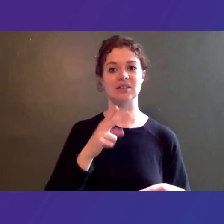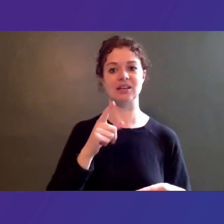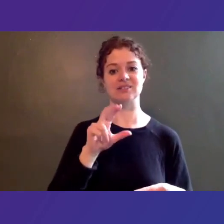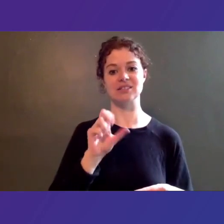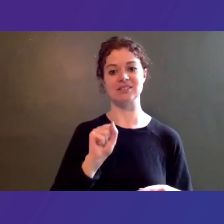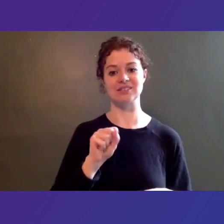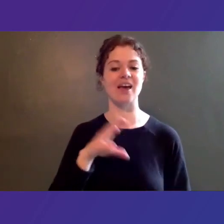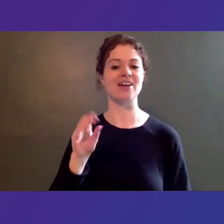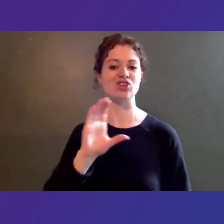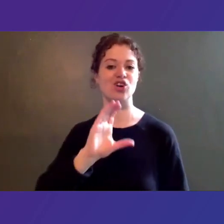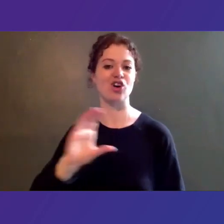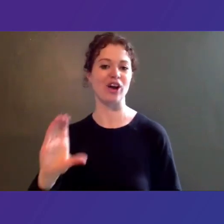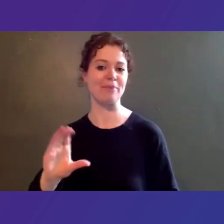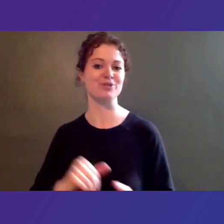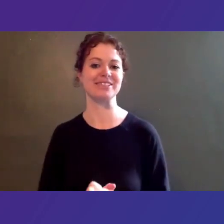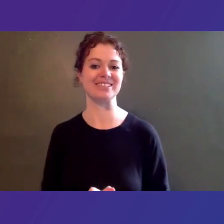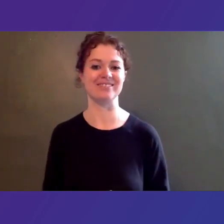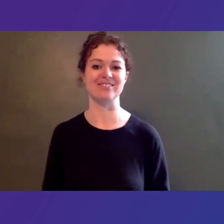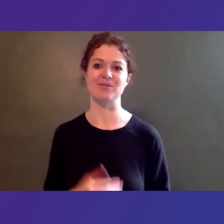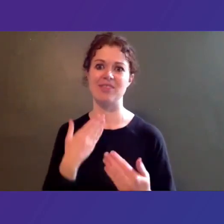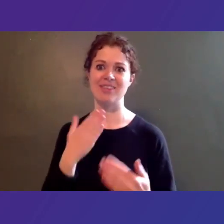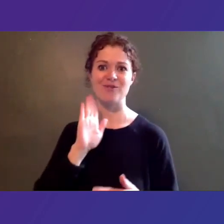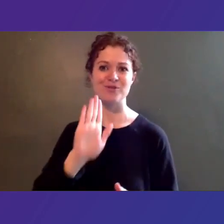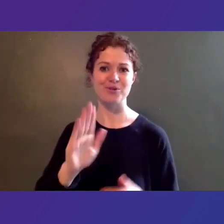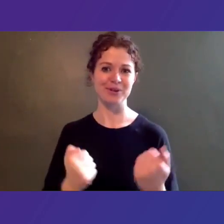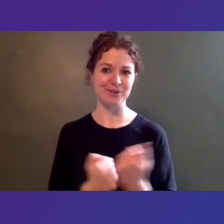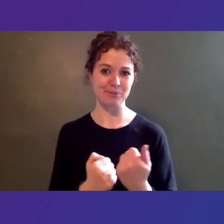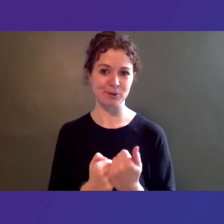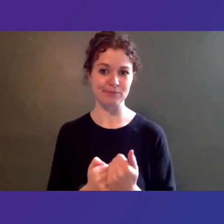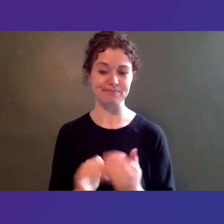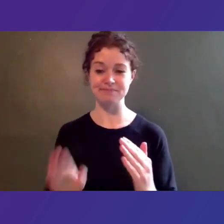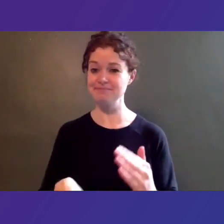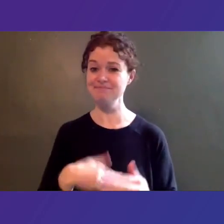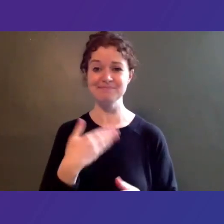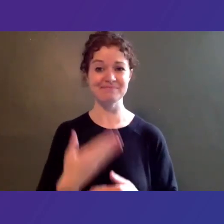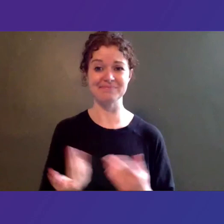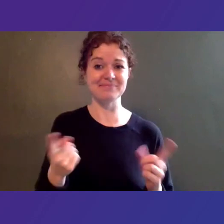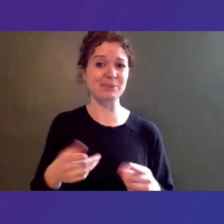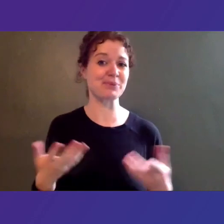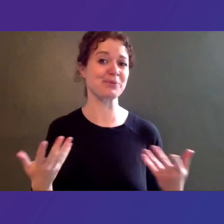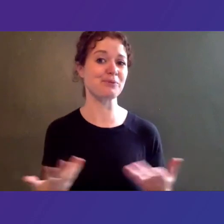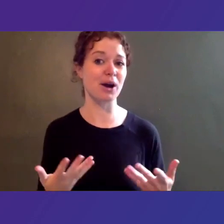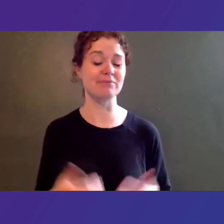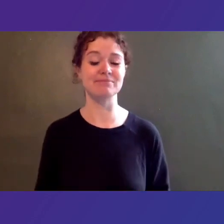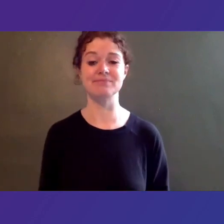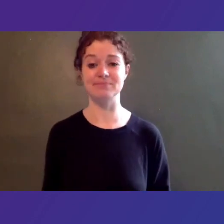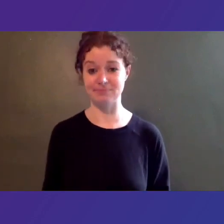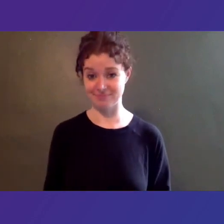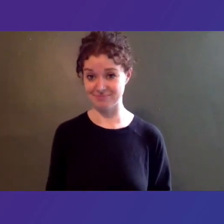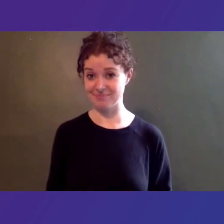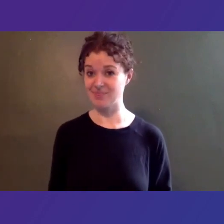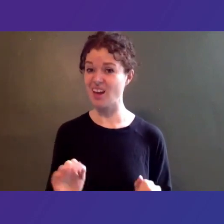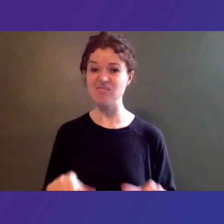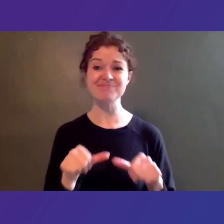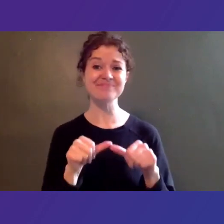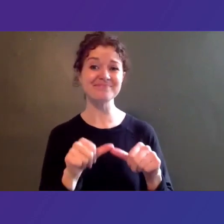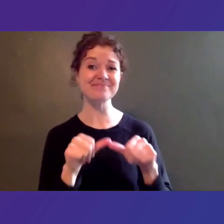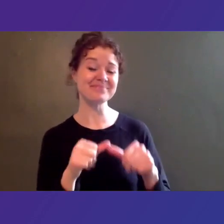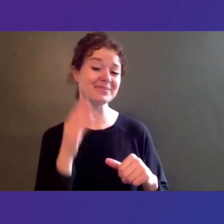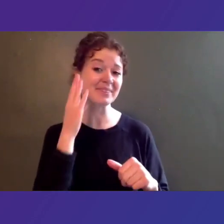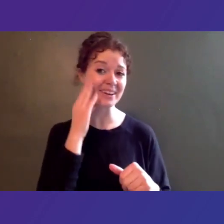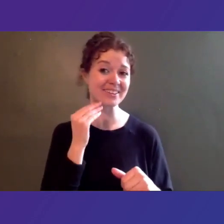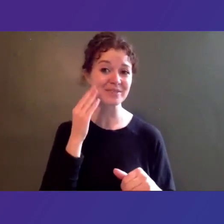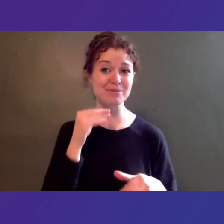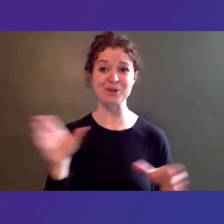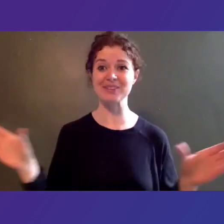is invaluable. So what's next? You can continue to experience the symposium here on our